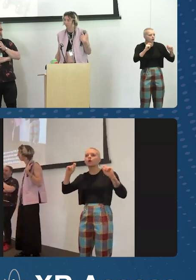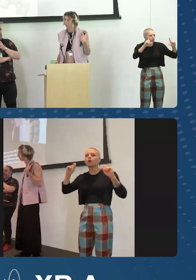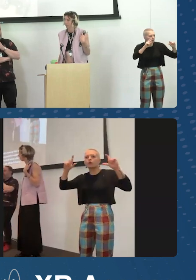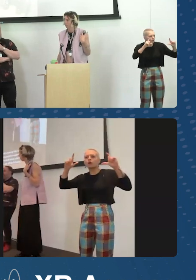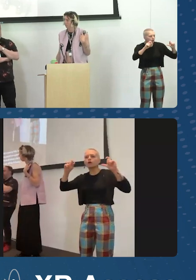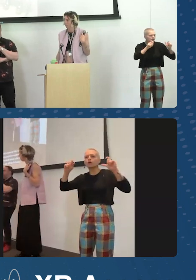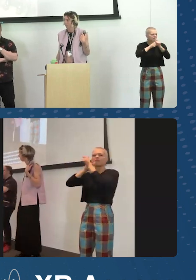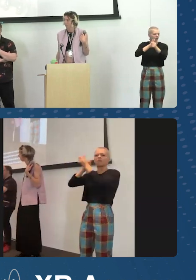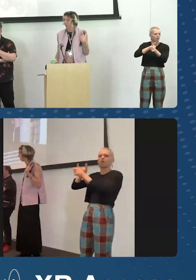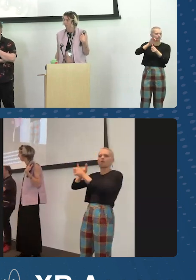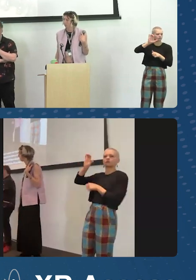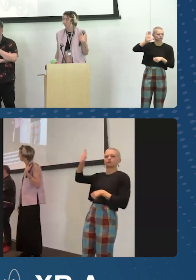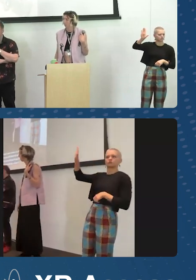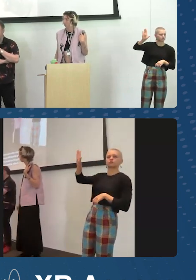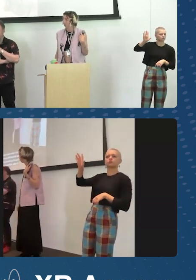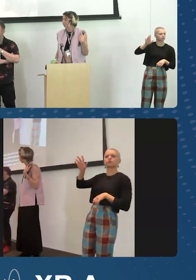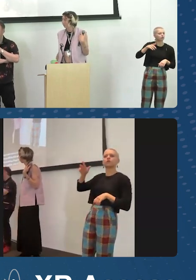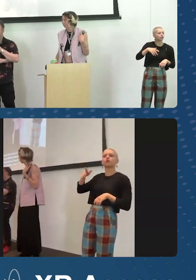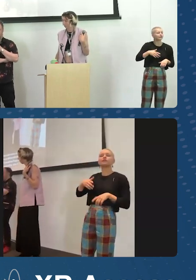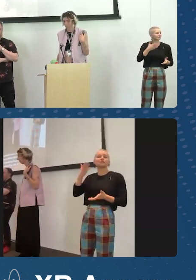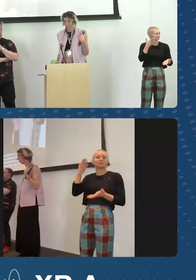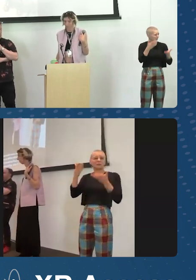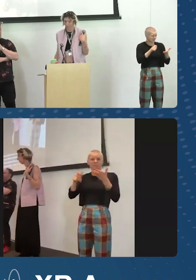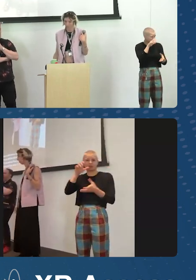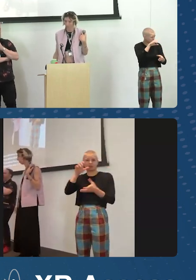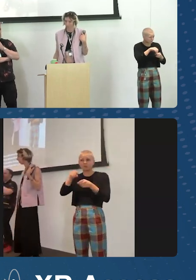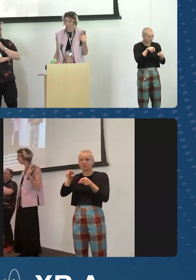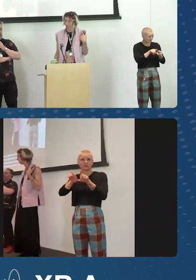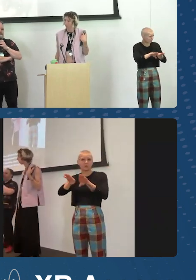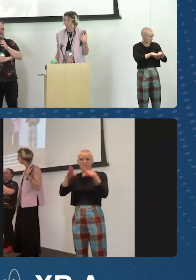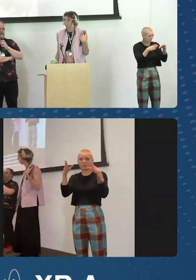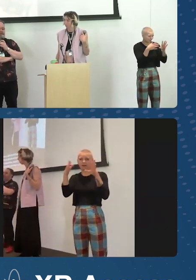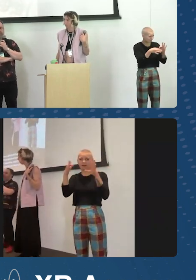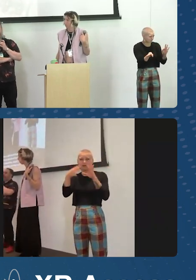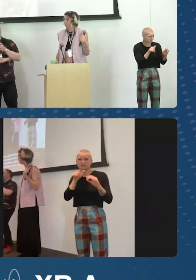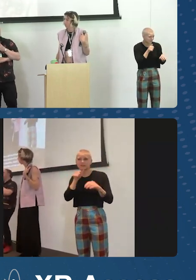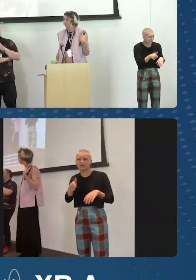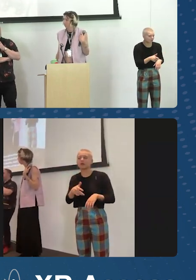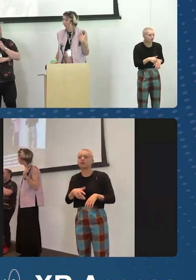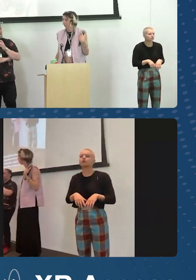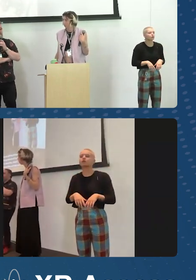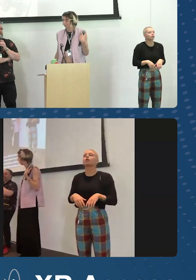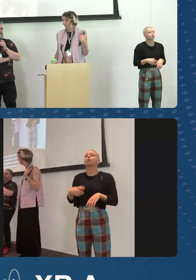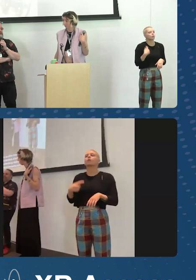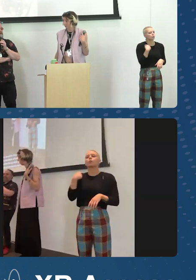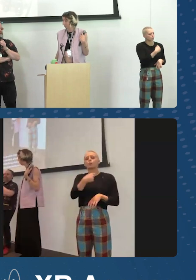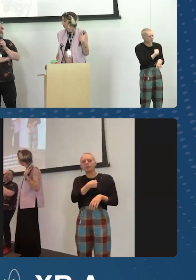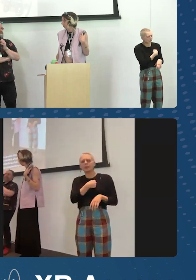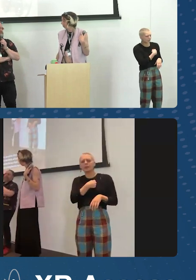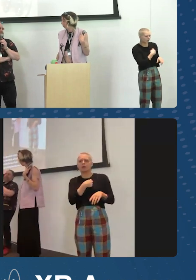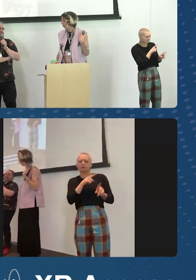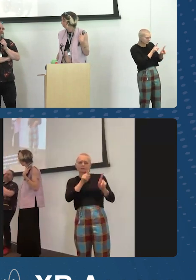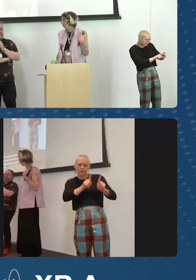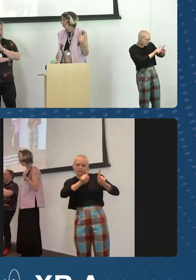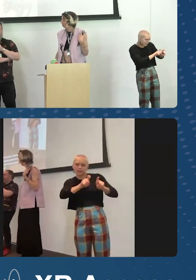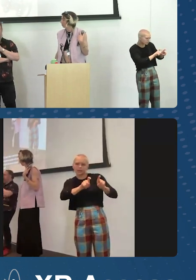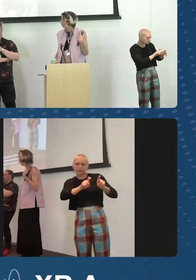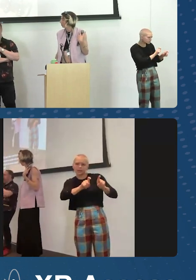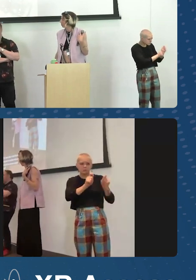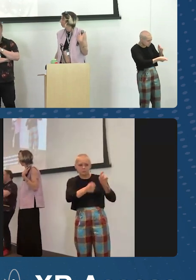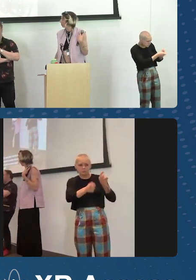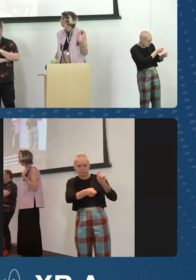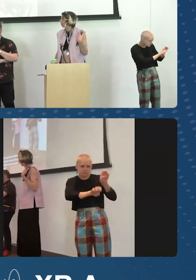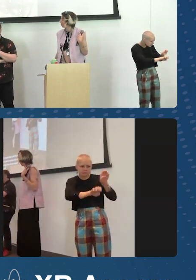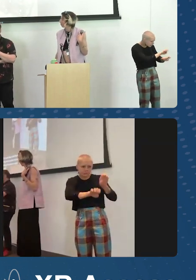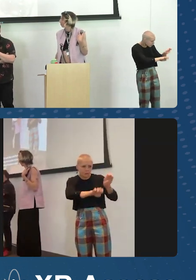not even including it as open captionings and stuff. So us just messing around and experimenting with it, it really shows that, you know, there shouldn't